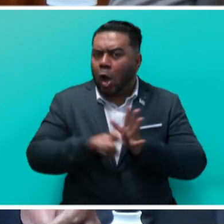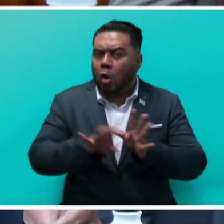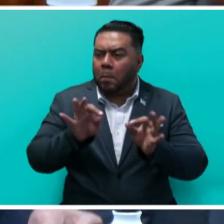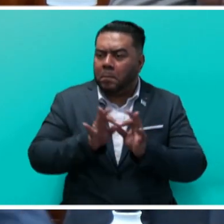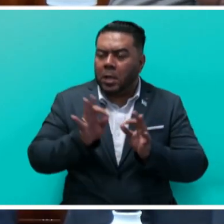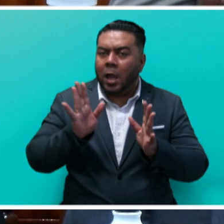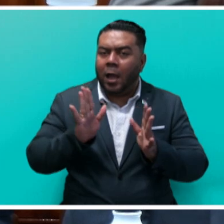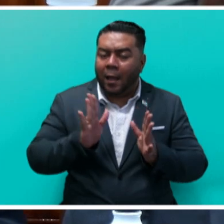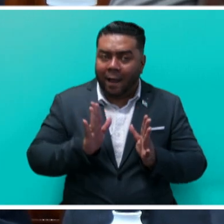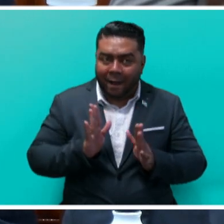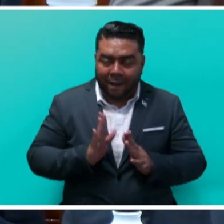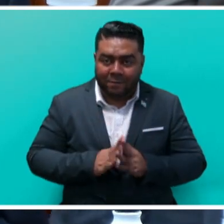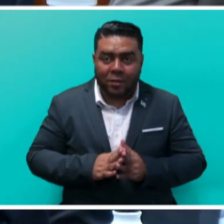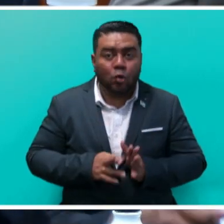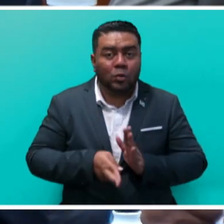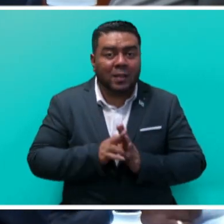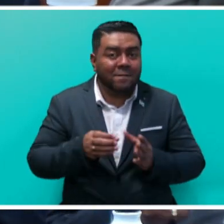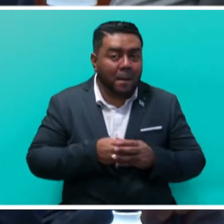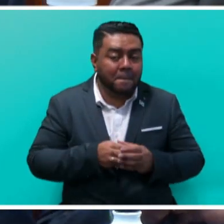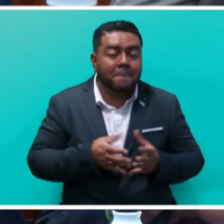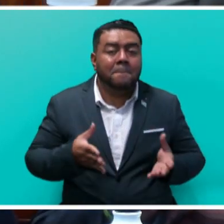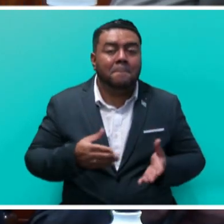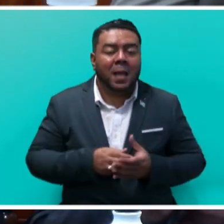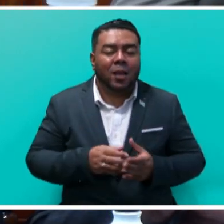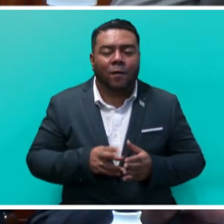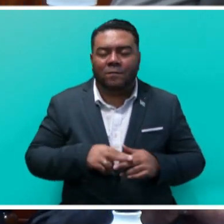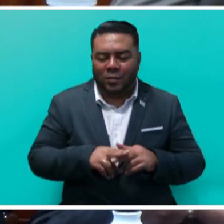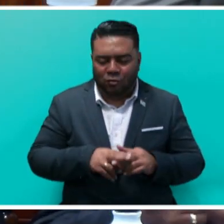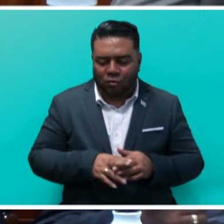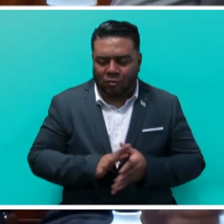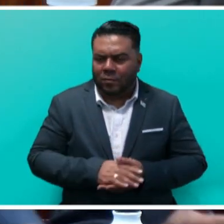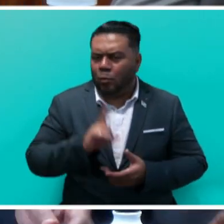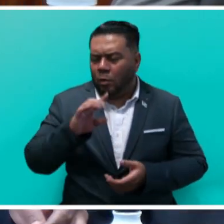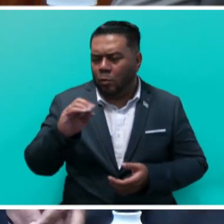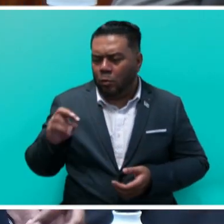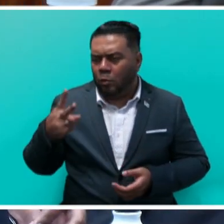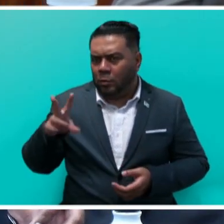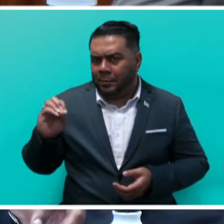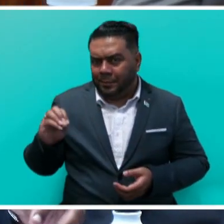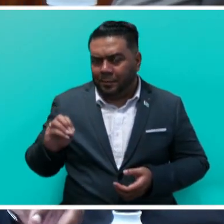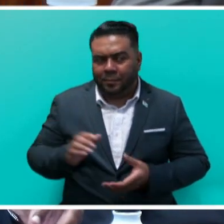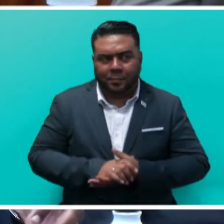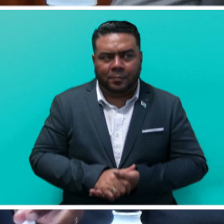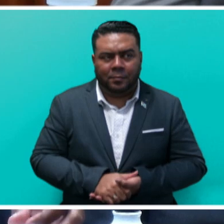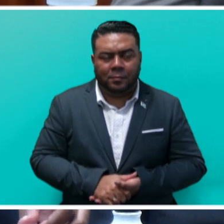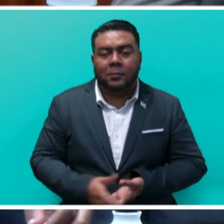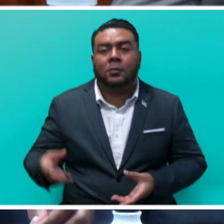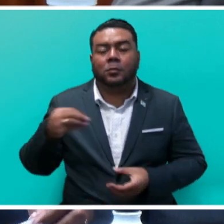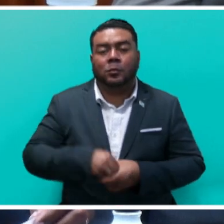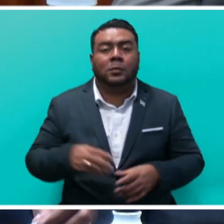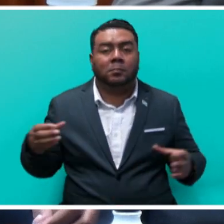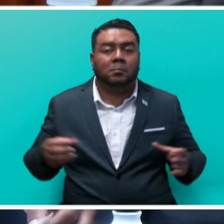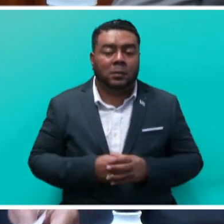recorded over 120,000 notices filed by more than 120 client accounts, including